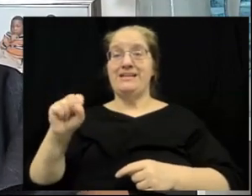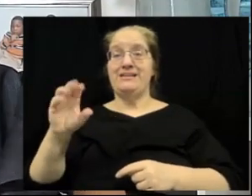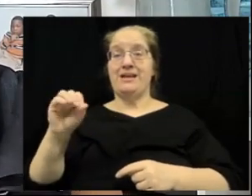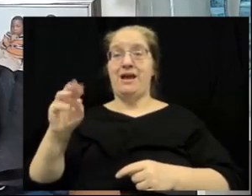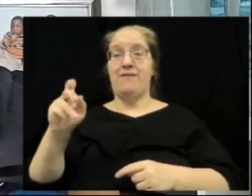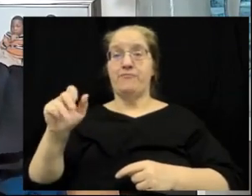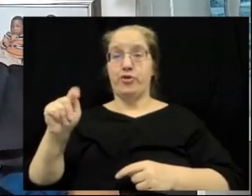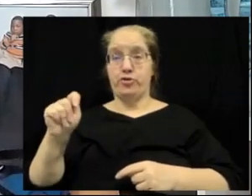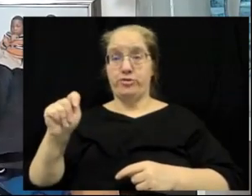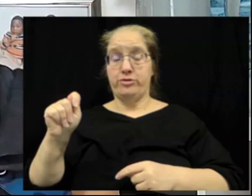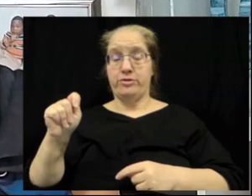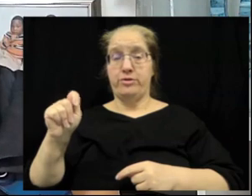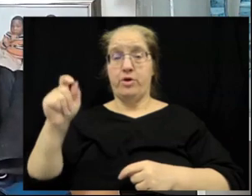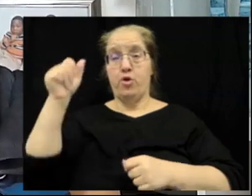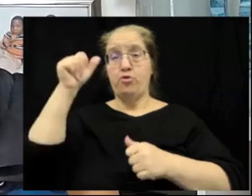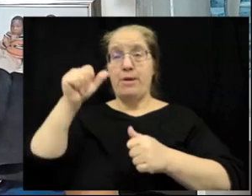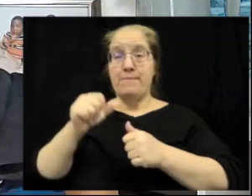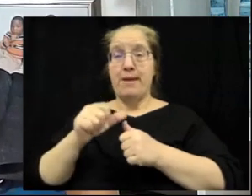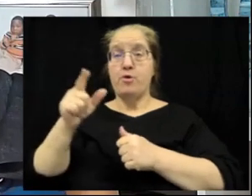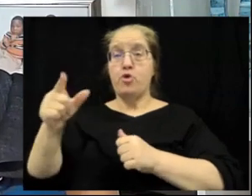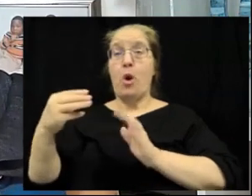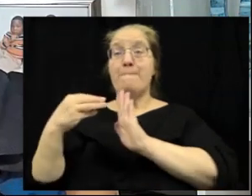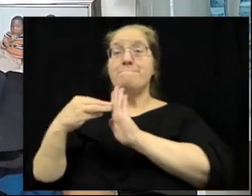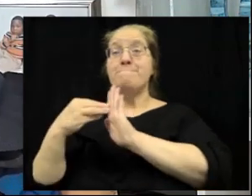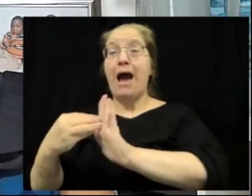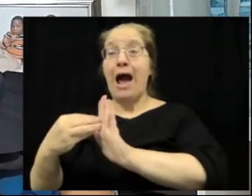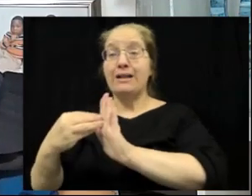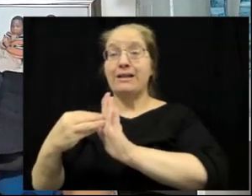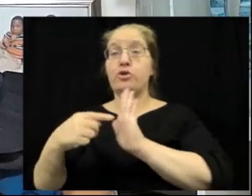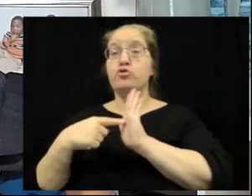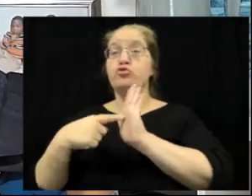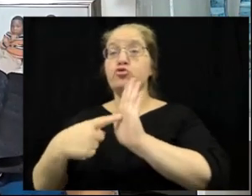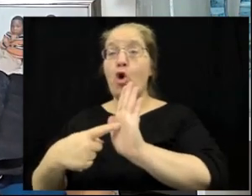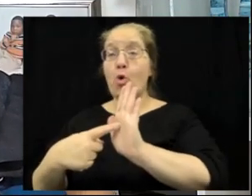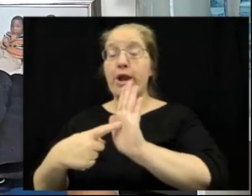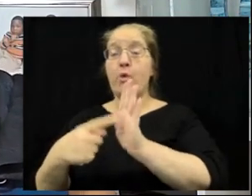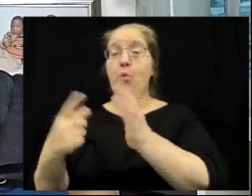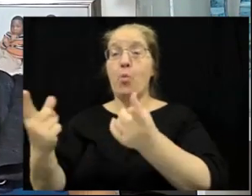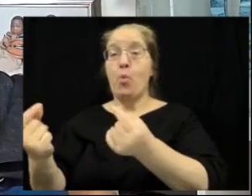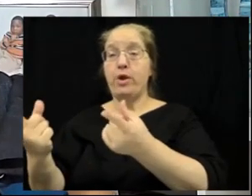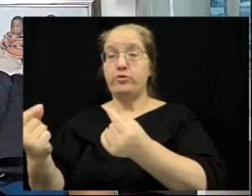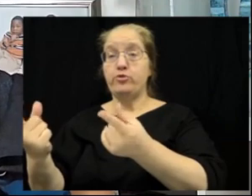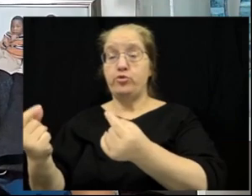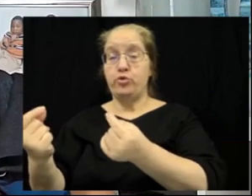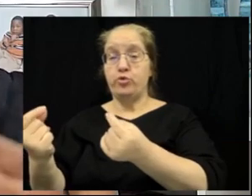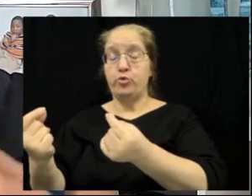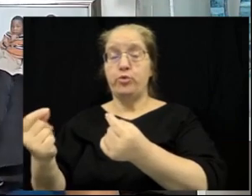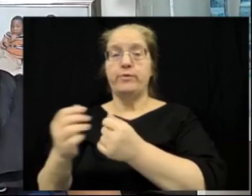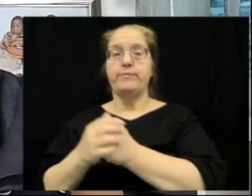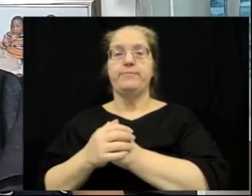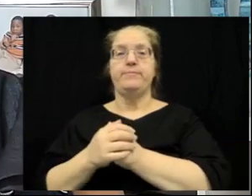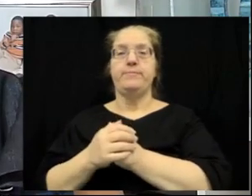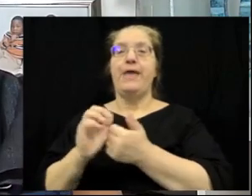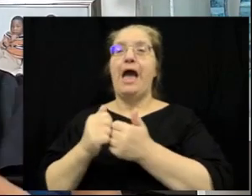remembering that we're actually modeling what we do when we're just, in tension, the way